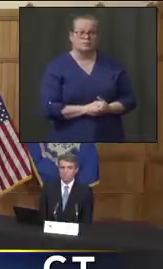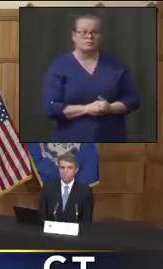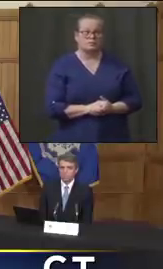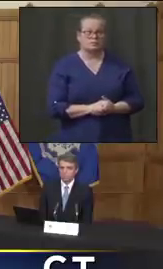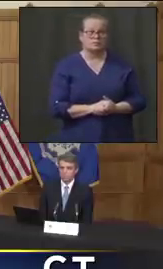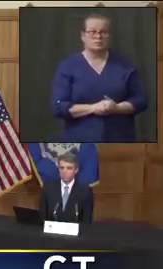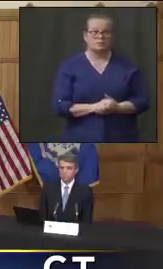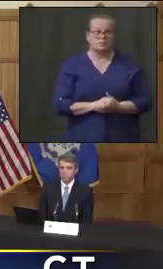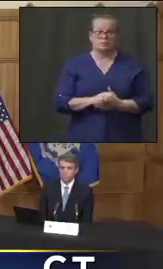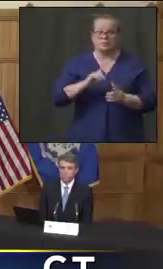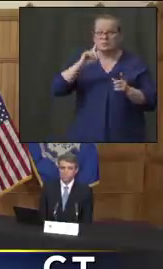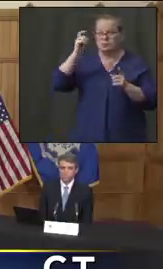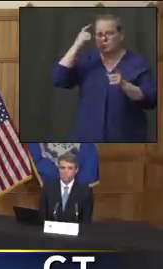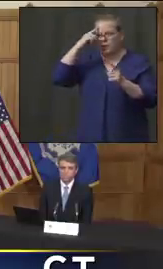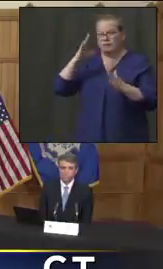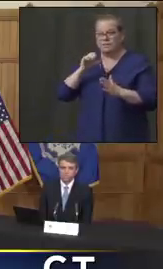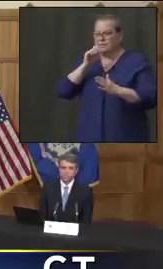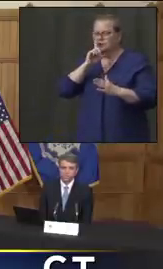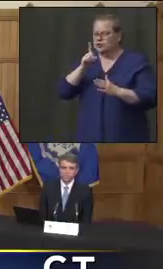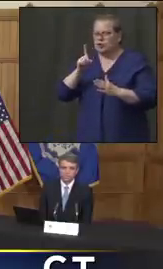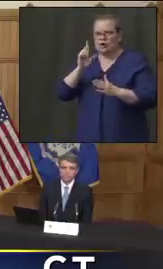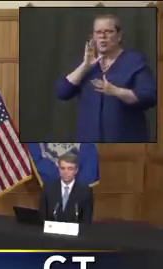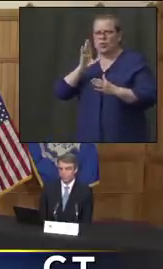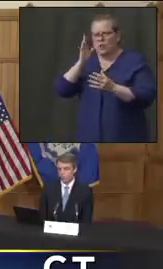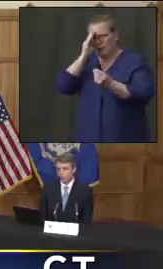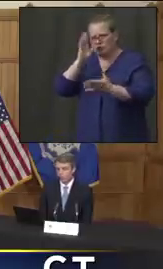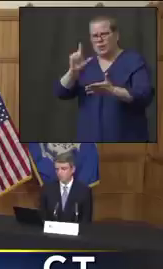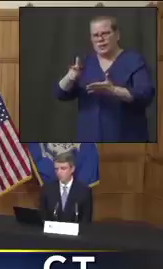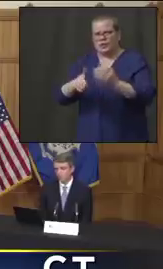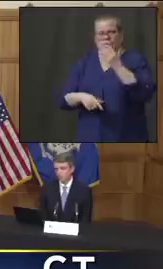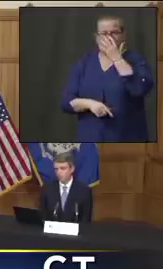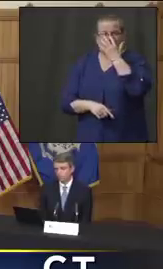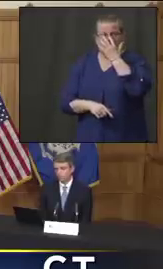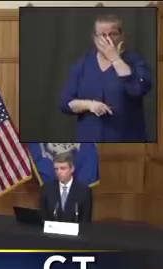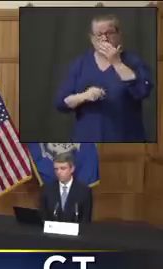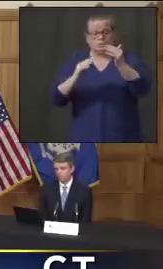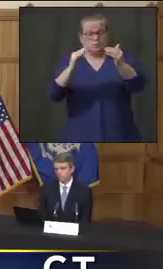We'll get back. Yeah. Move along next to the Associated Press.